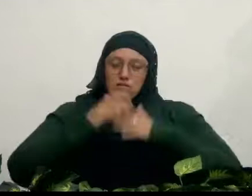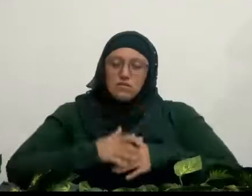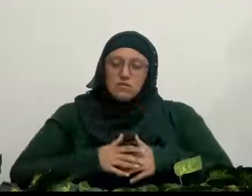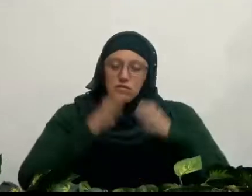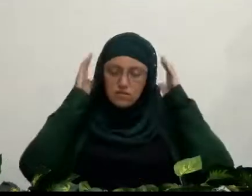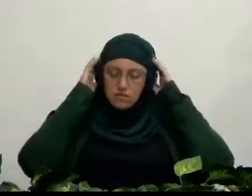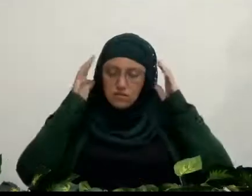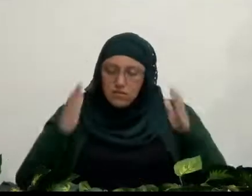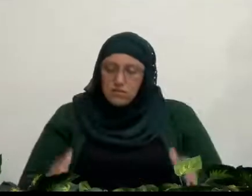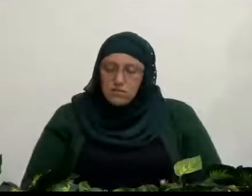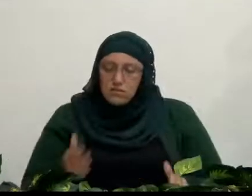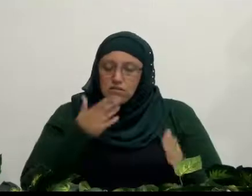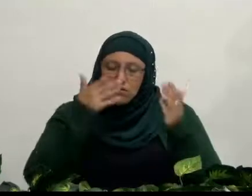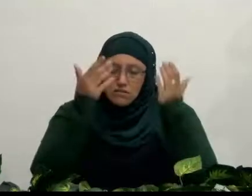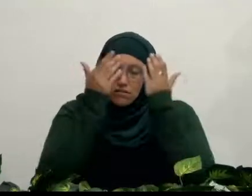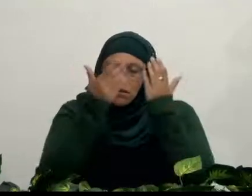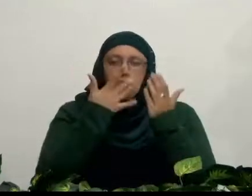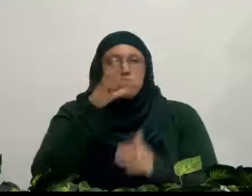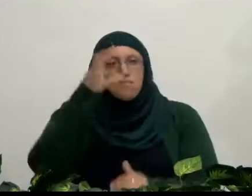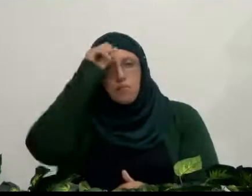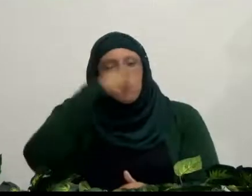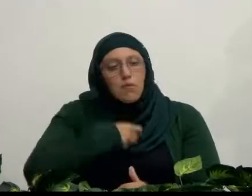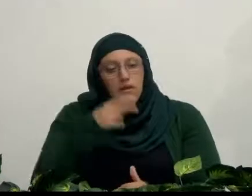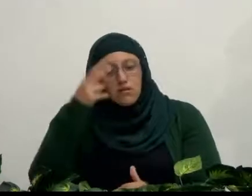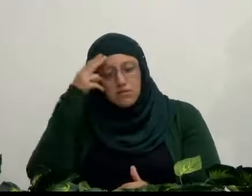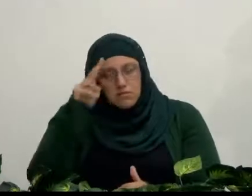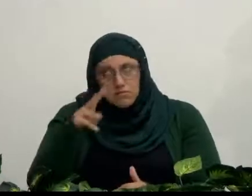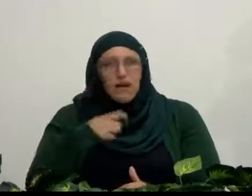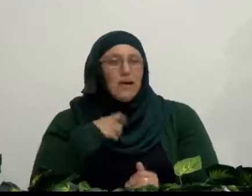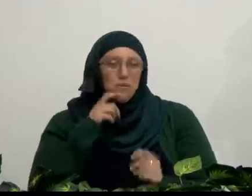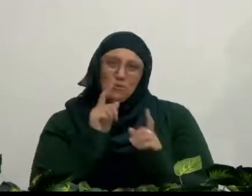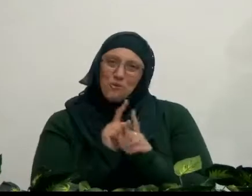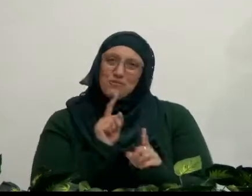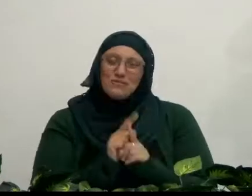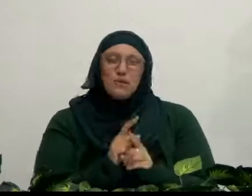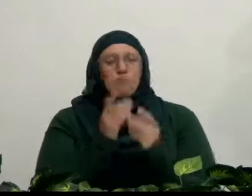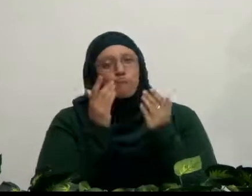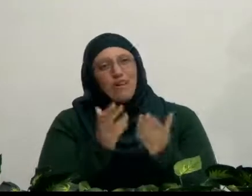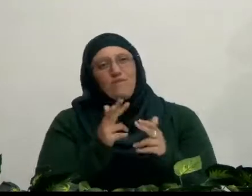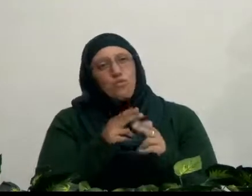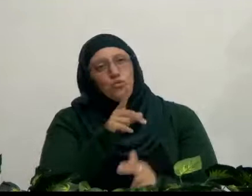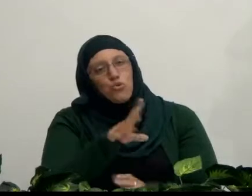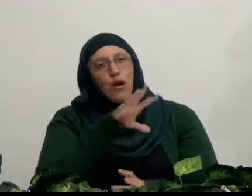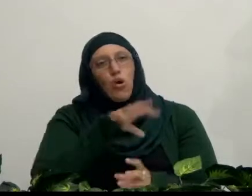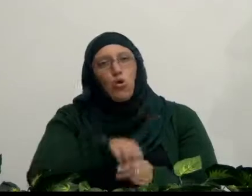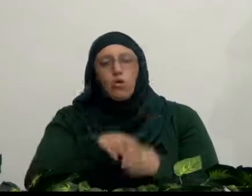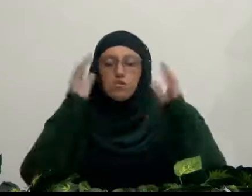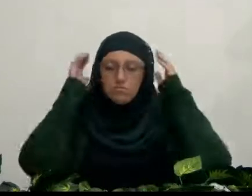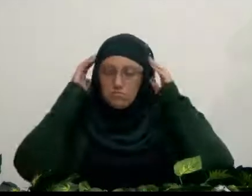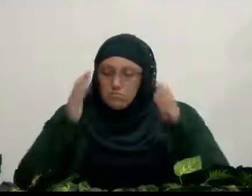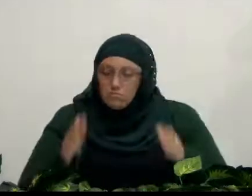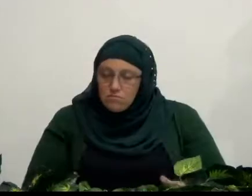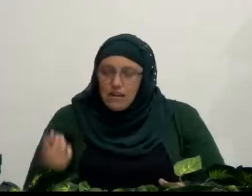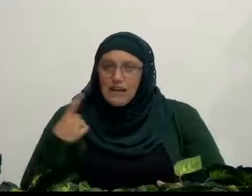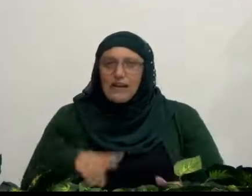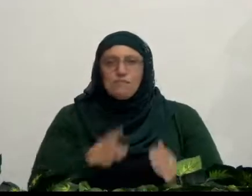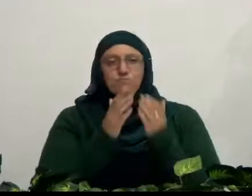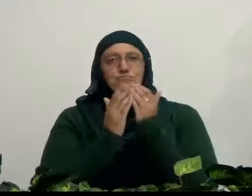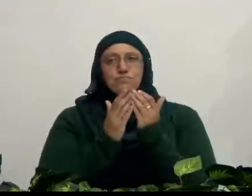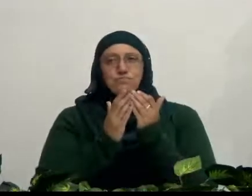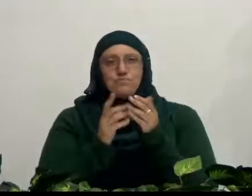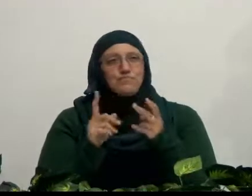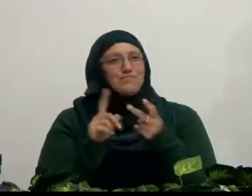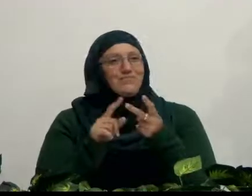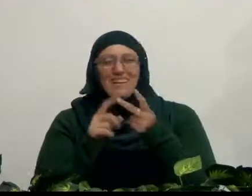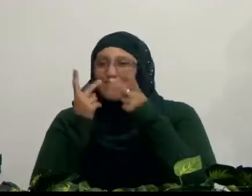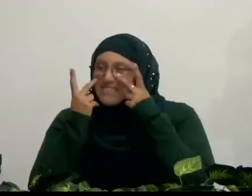me. As I remember you by this contract to pray for you and include you in my dua as well. Second, visitation,